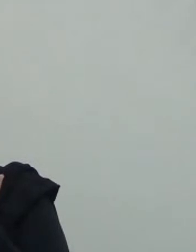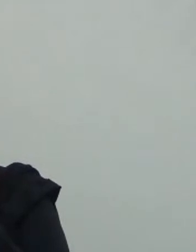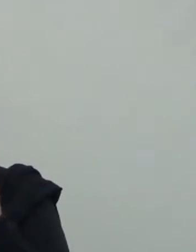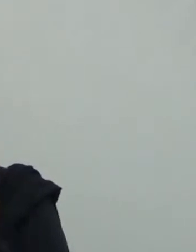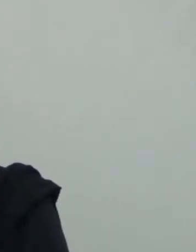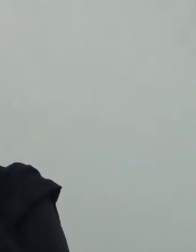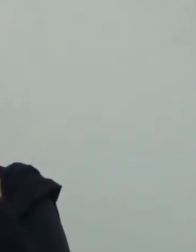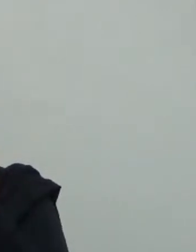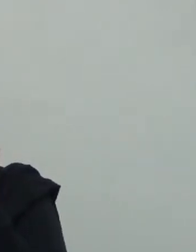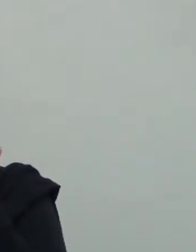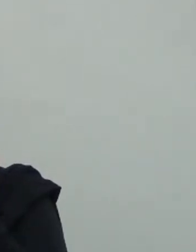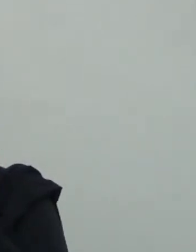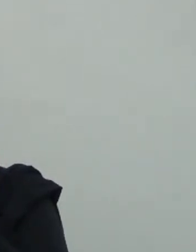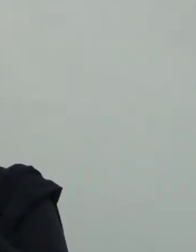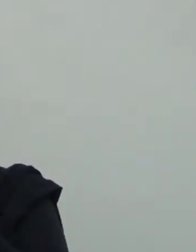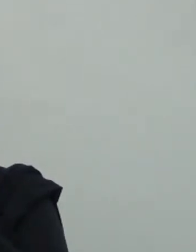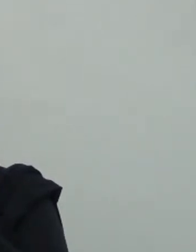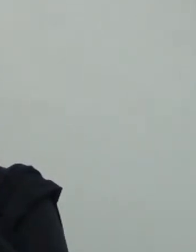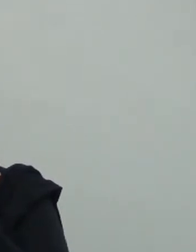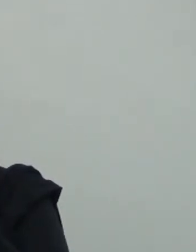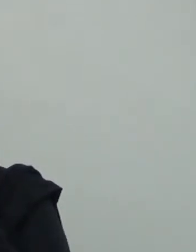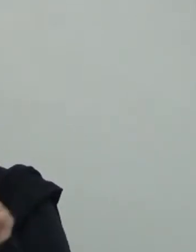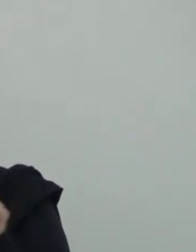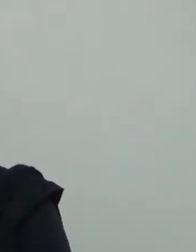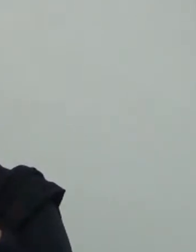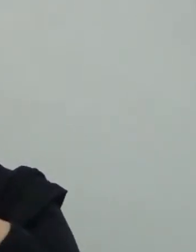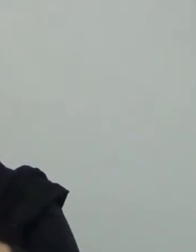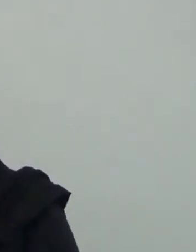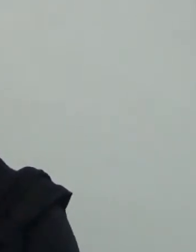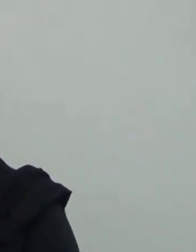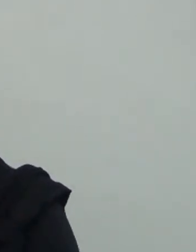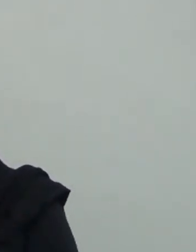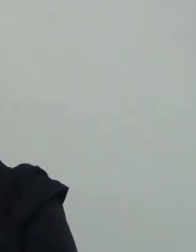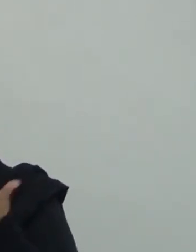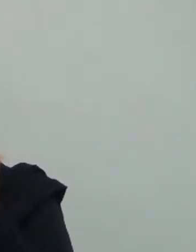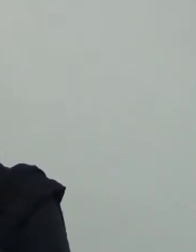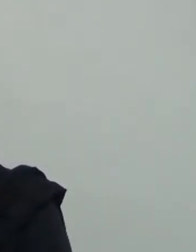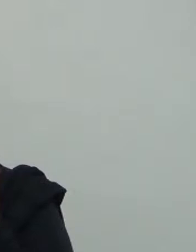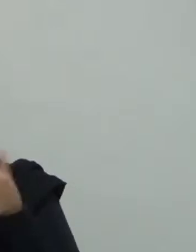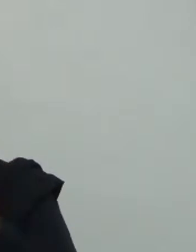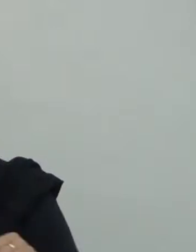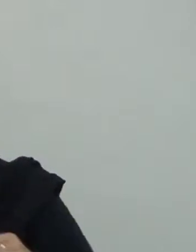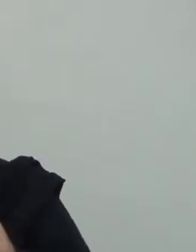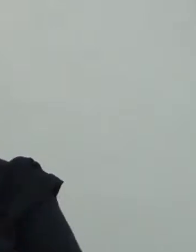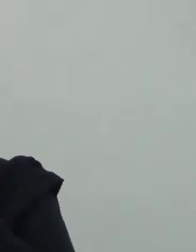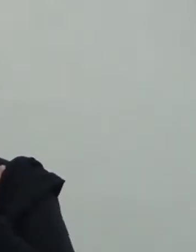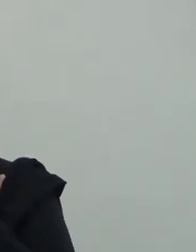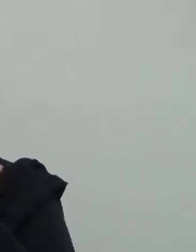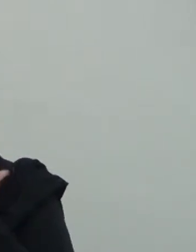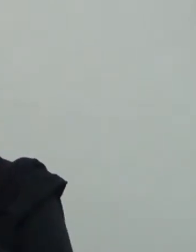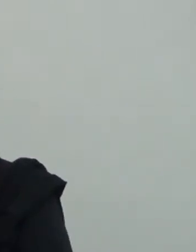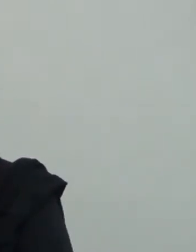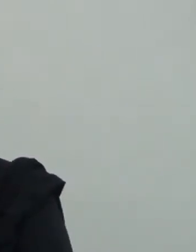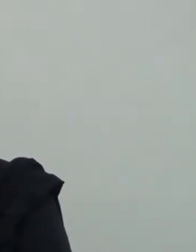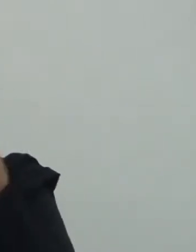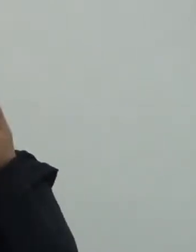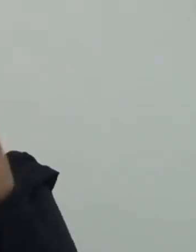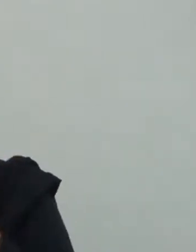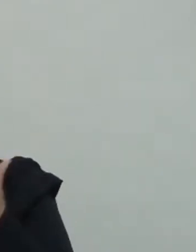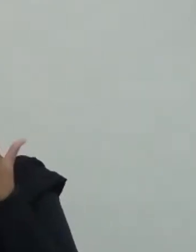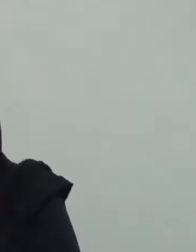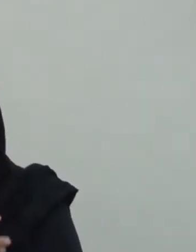and also to know how to execute it. That inshallah, I hope throughout this discussion tonight and next week, we will learn more about